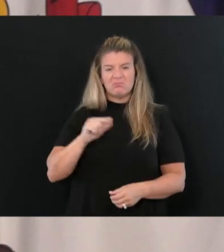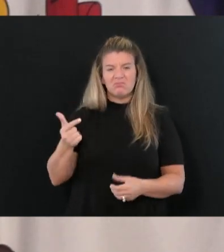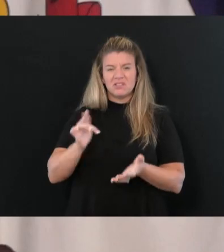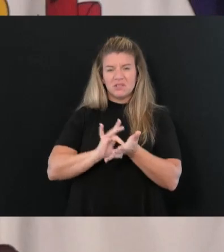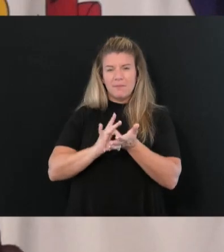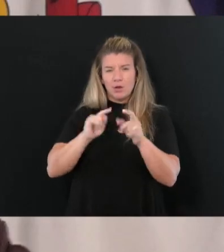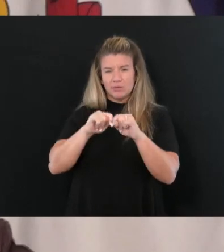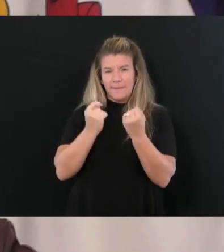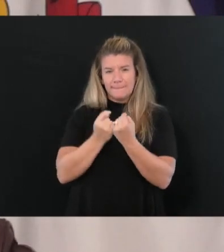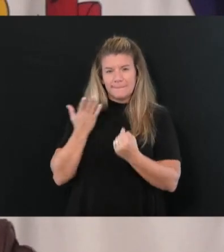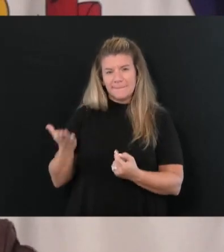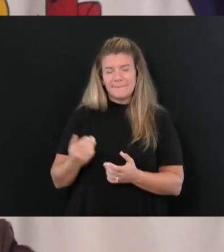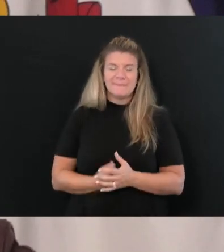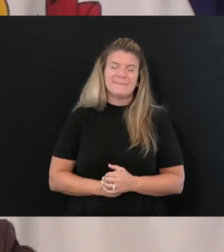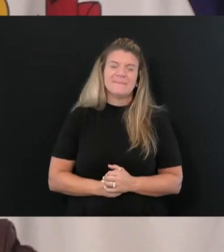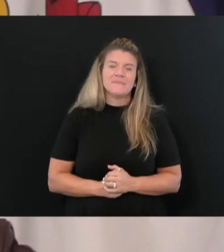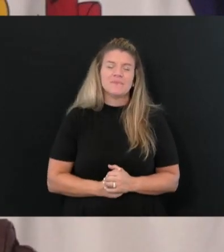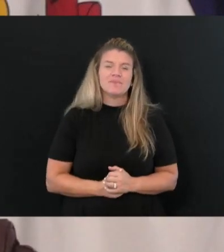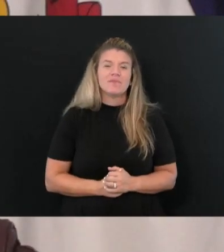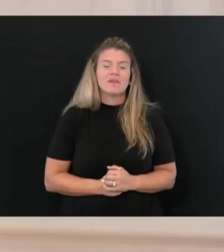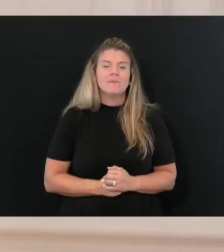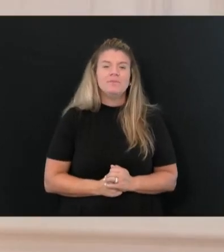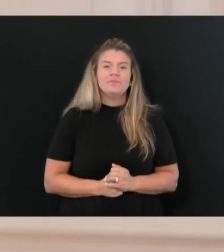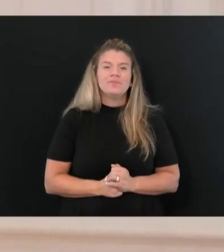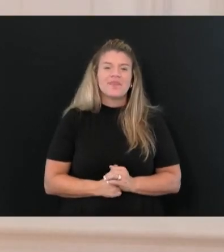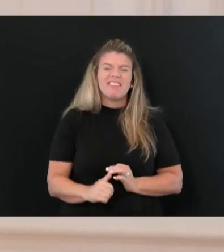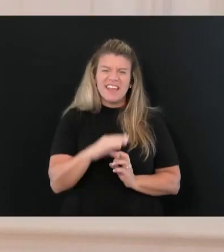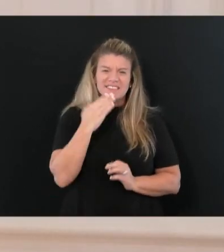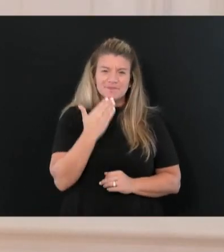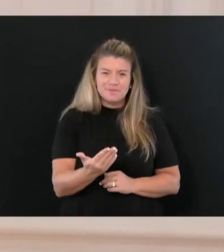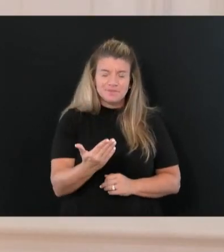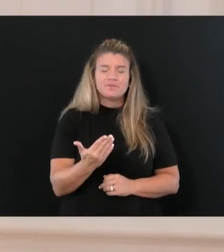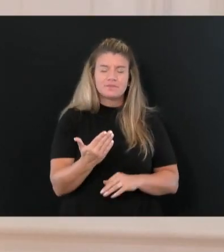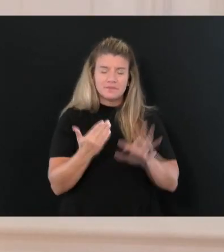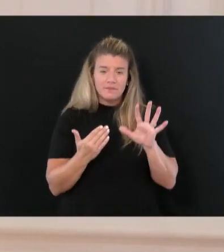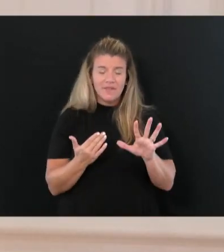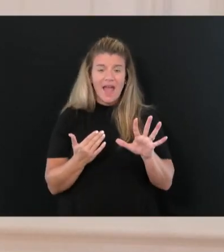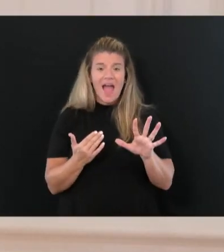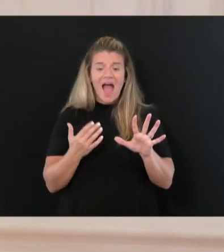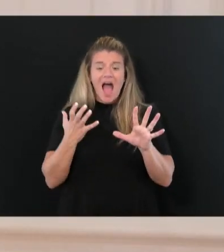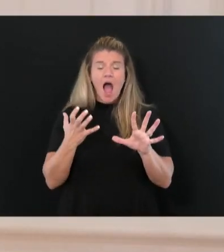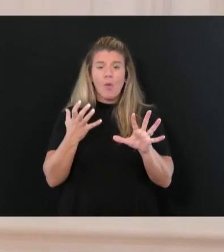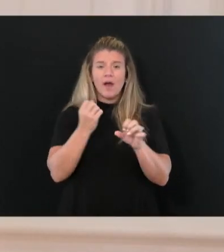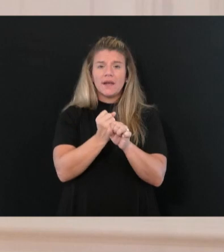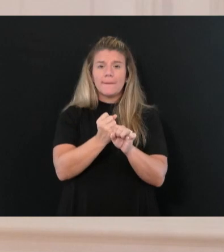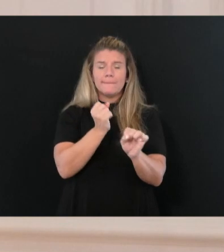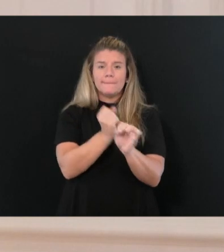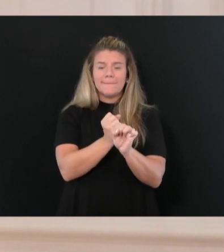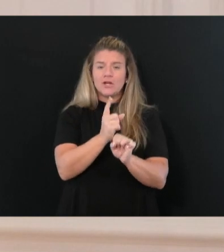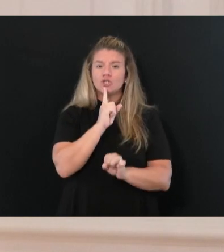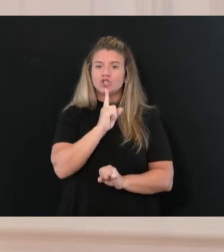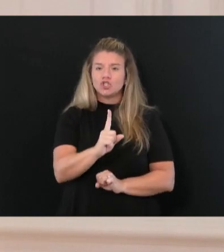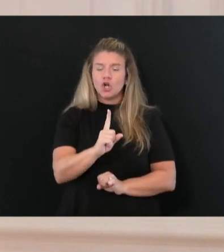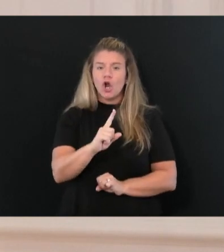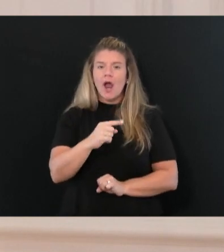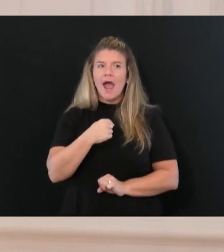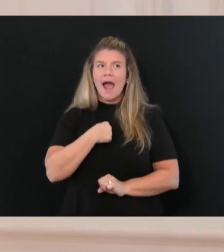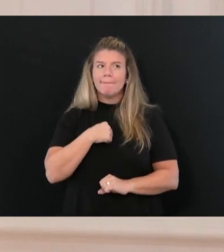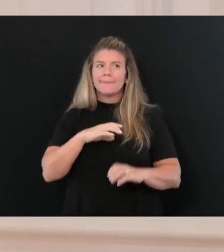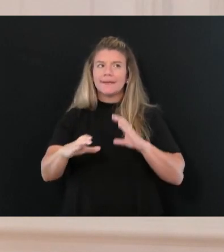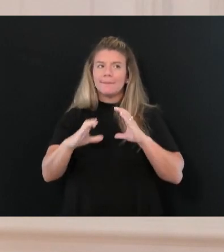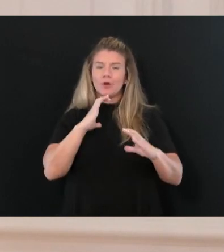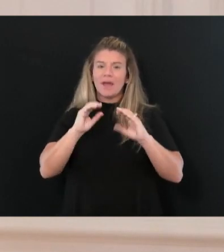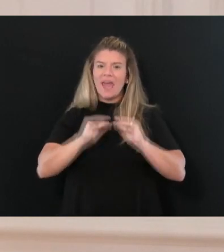that. Well, thanks, Brad. I think that let me just make sure that we're communicating this clearly as